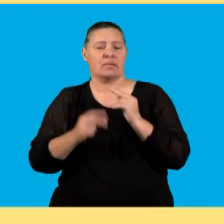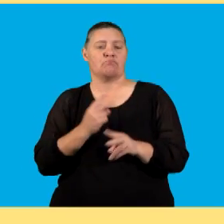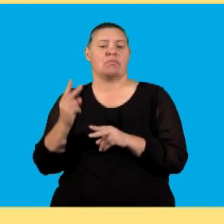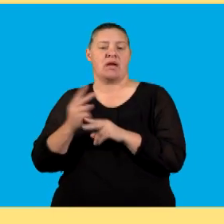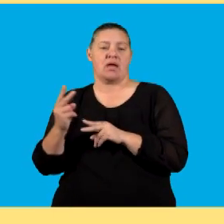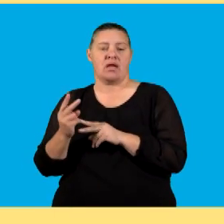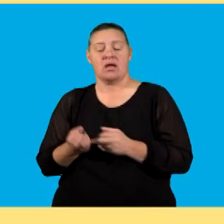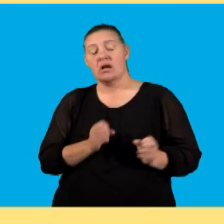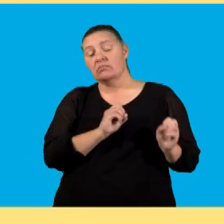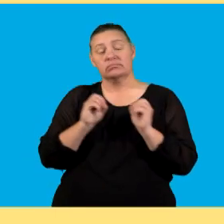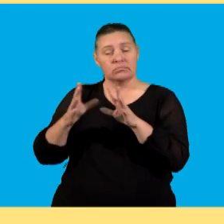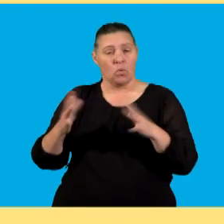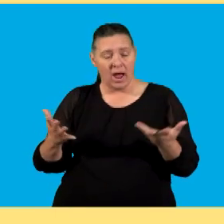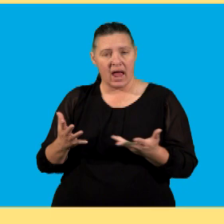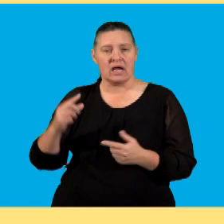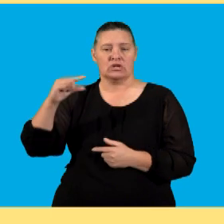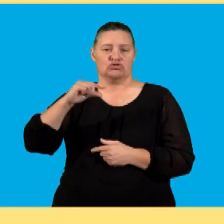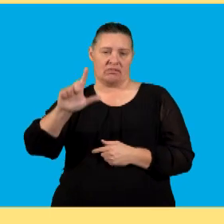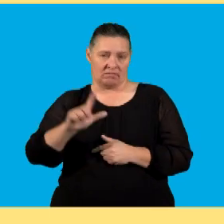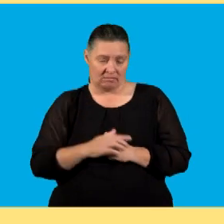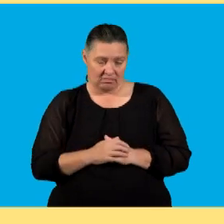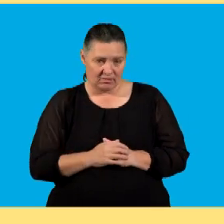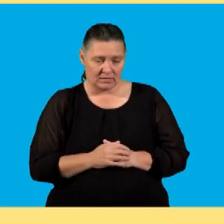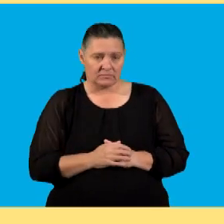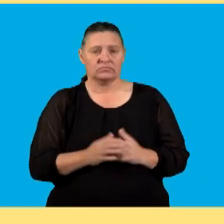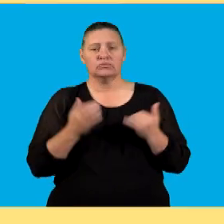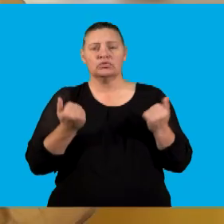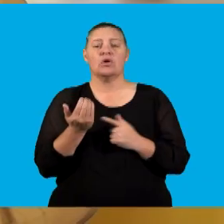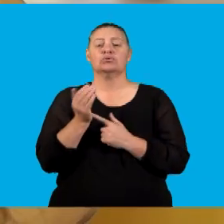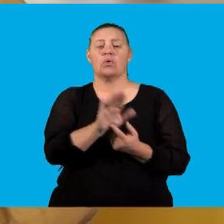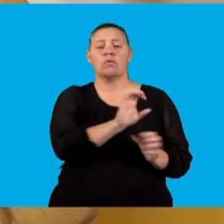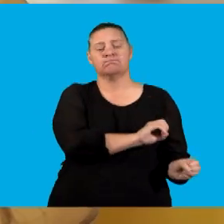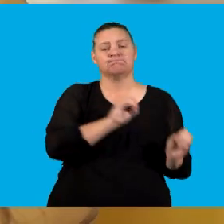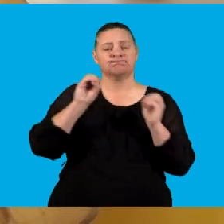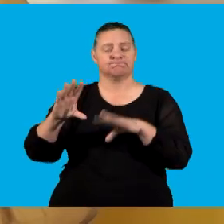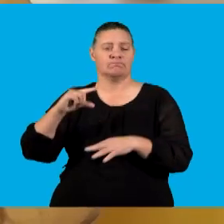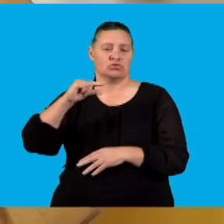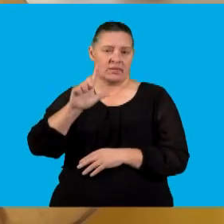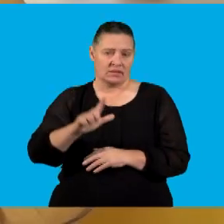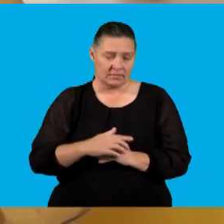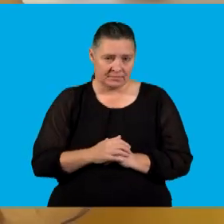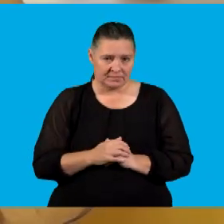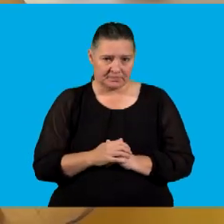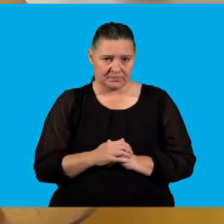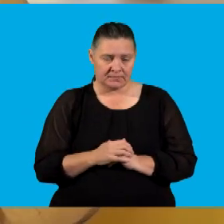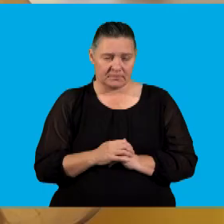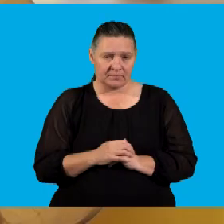then posted to the general ledger. In today's class, I'm going to show you how to post to the general